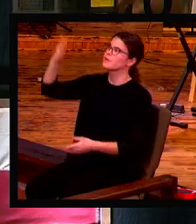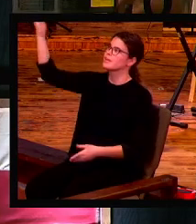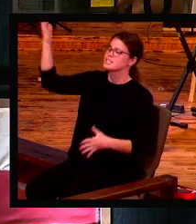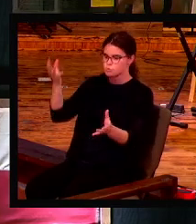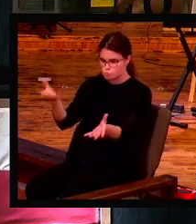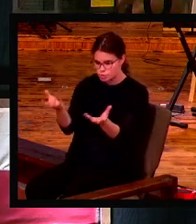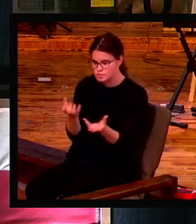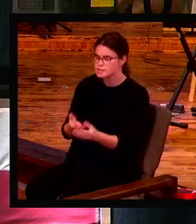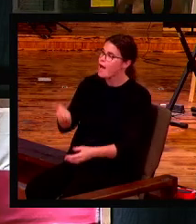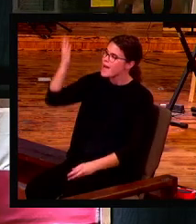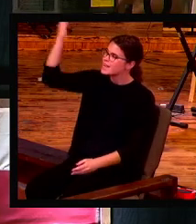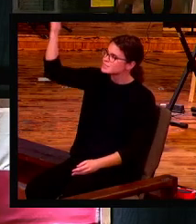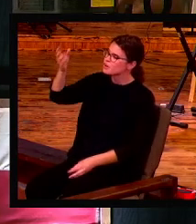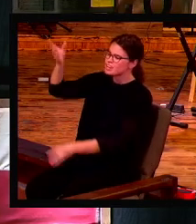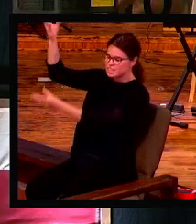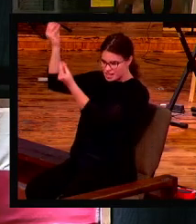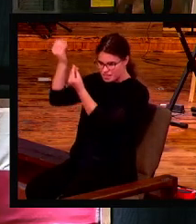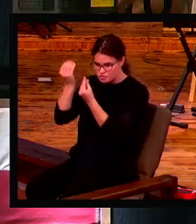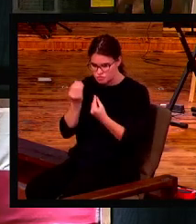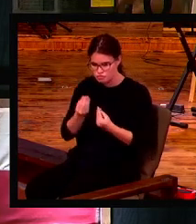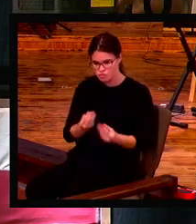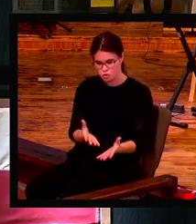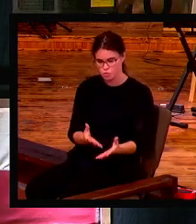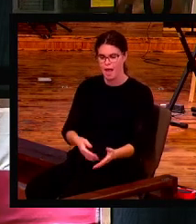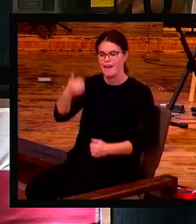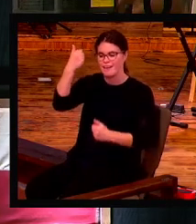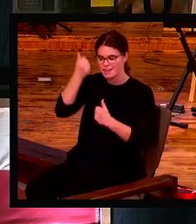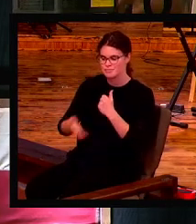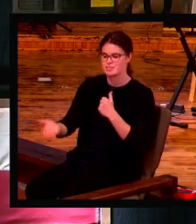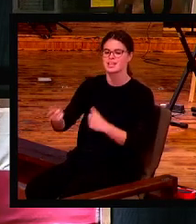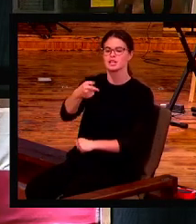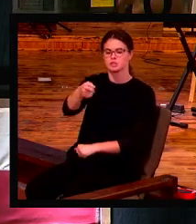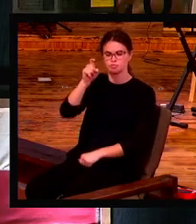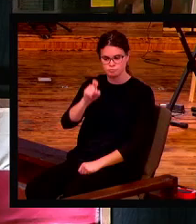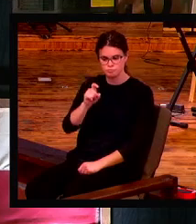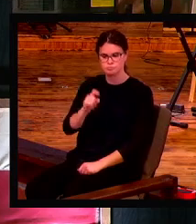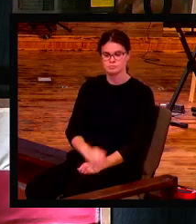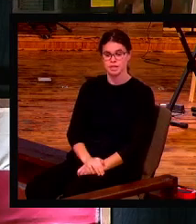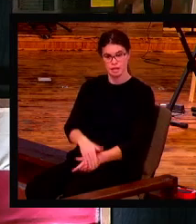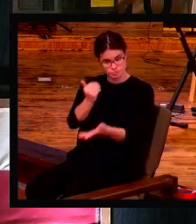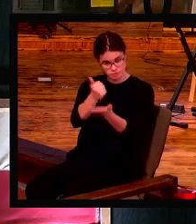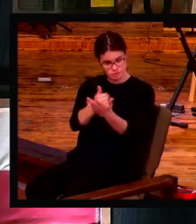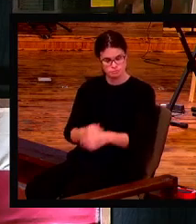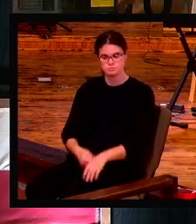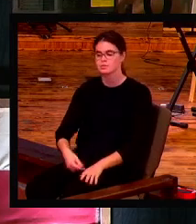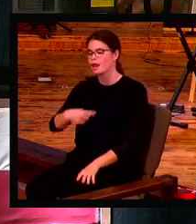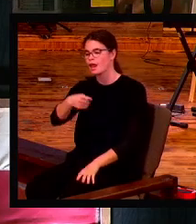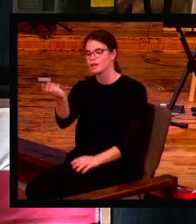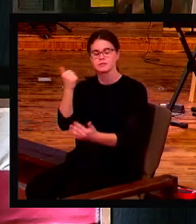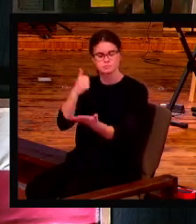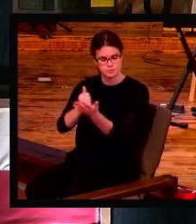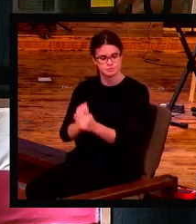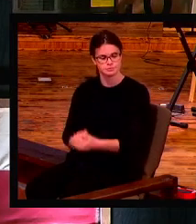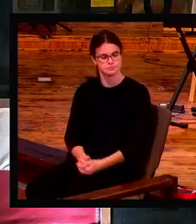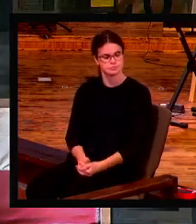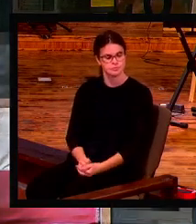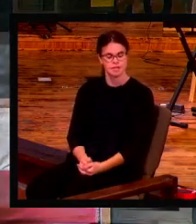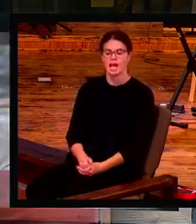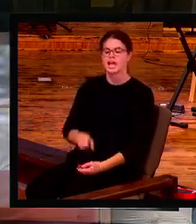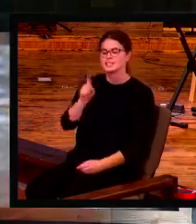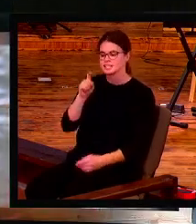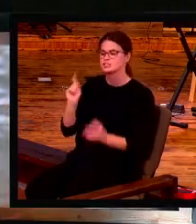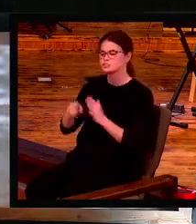give you everything that you need. Amen. Amen? Amen. But it's got to start with God. It's got to start with